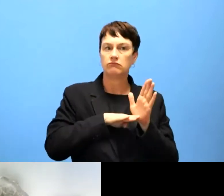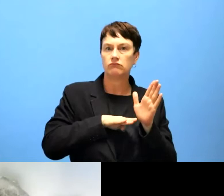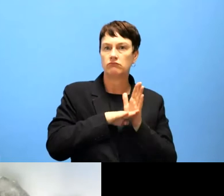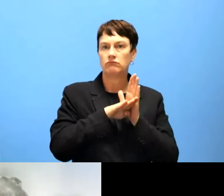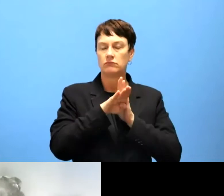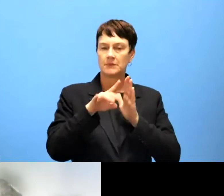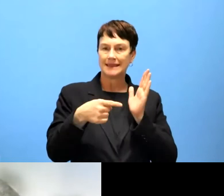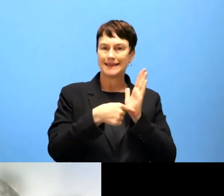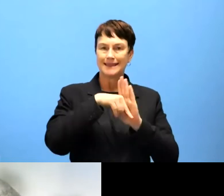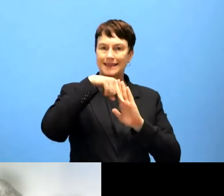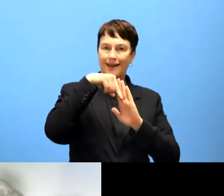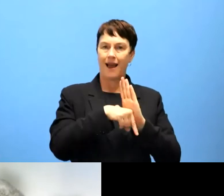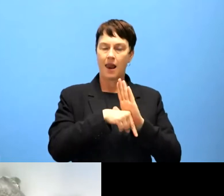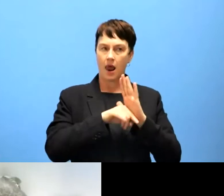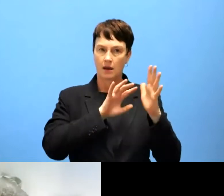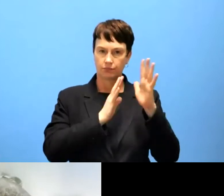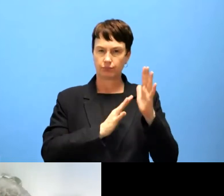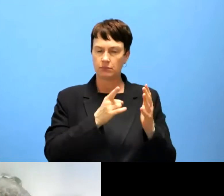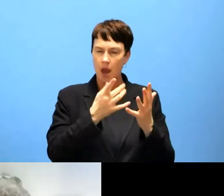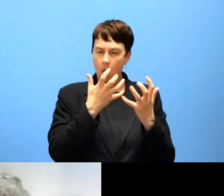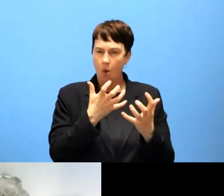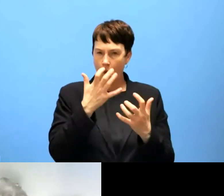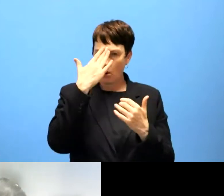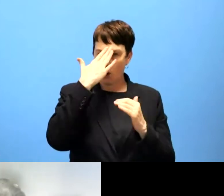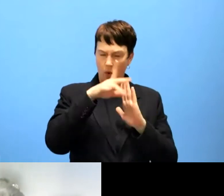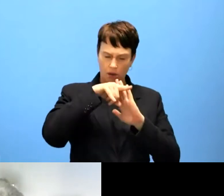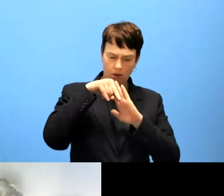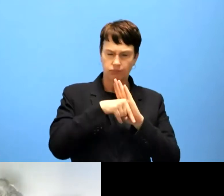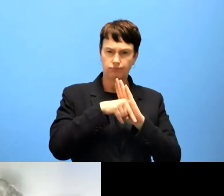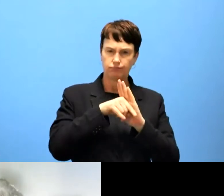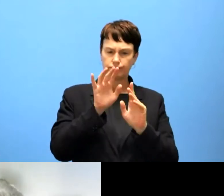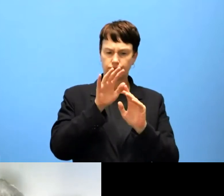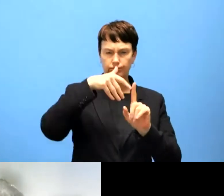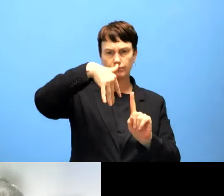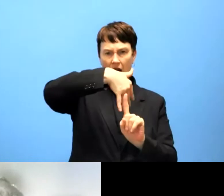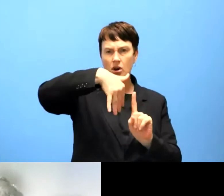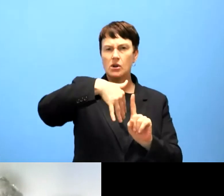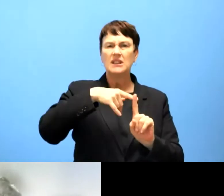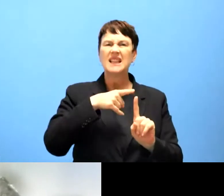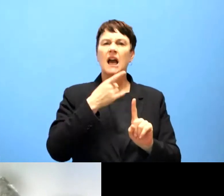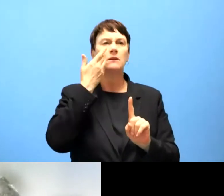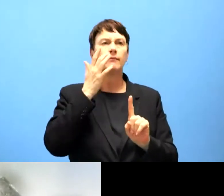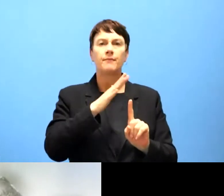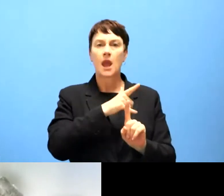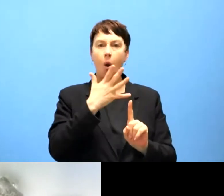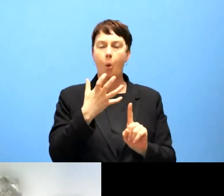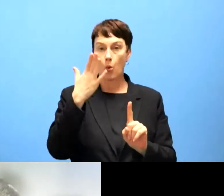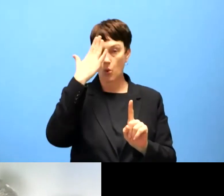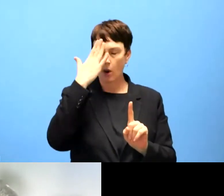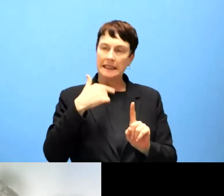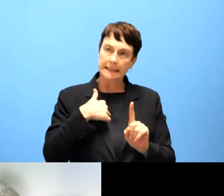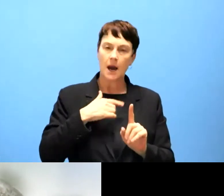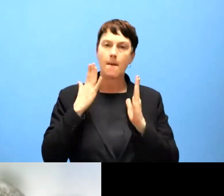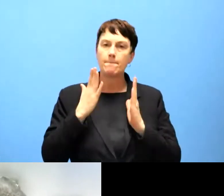know exactly what's behind it. They simply want to know how to do and how to test it. And I believe this is not